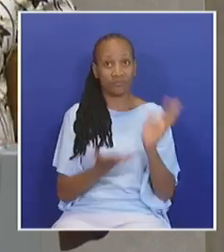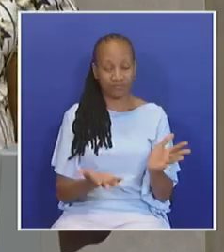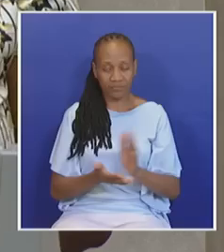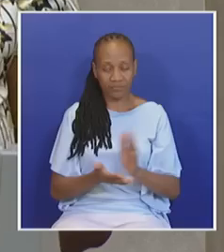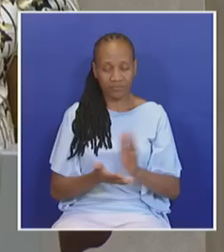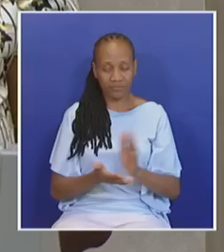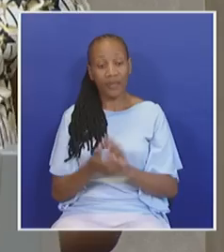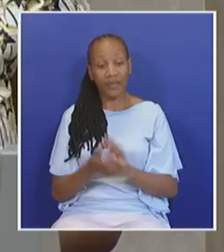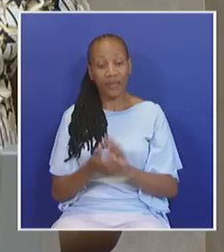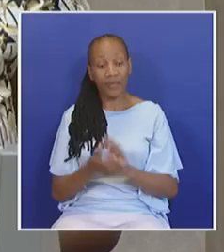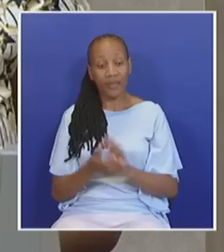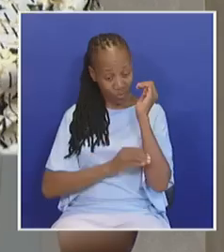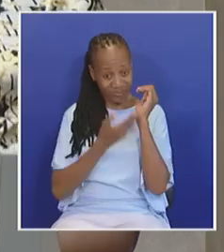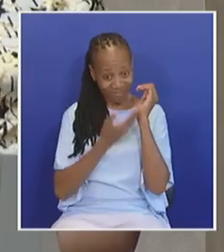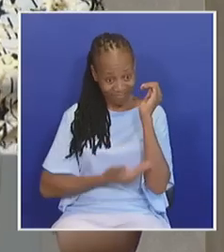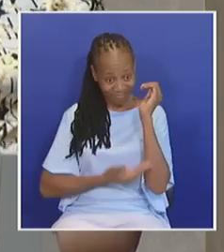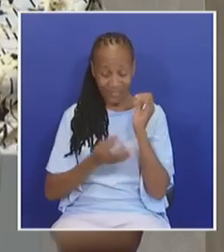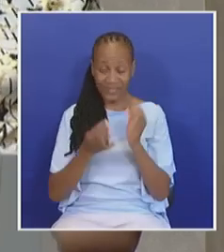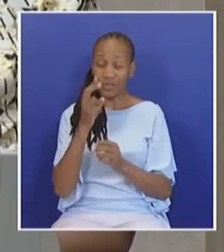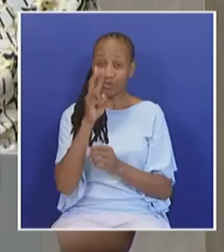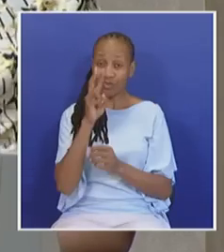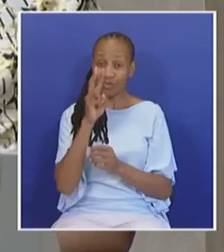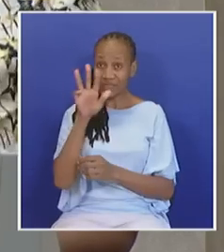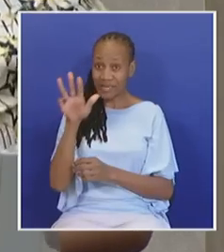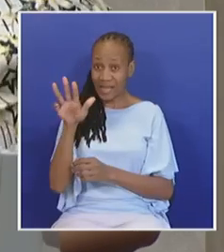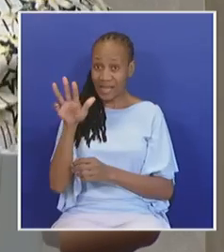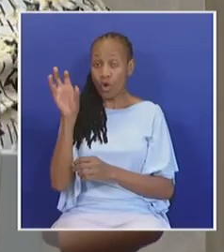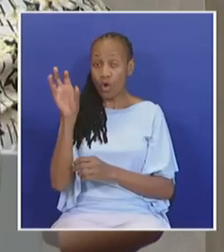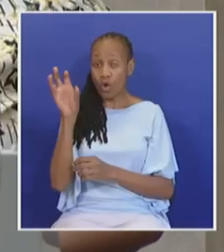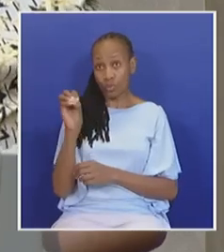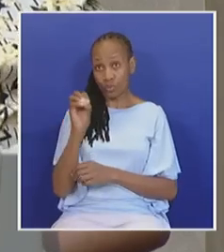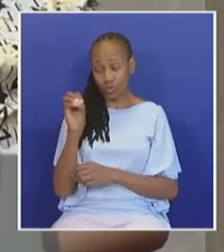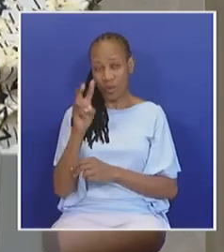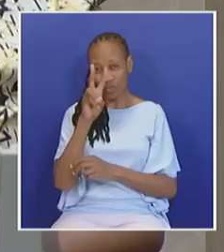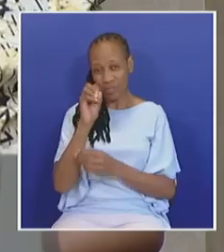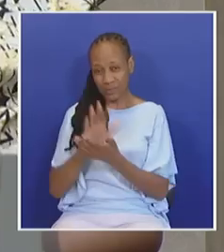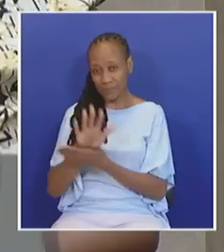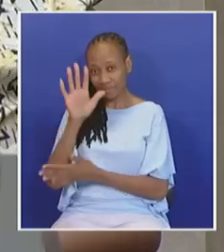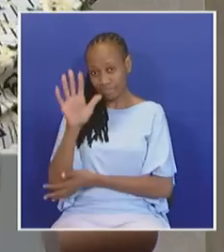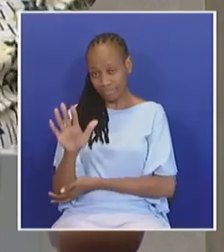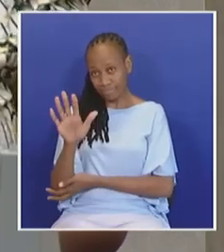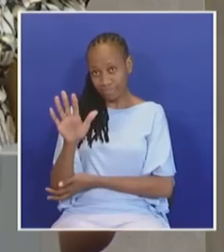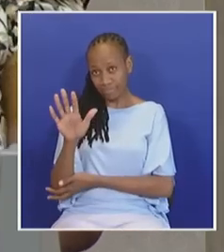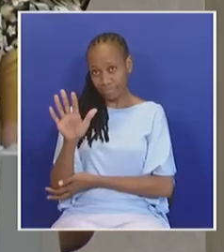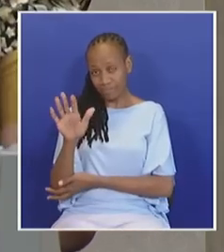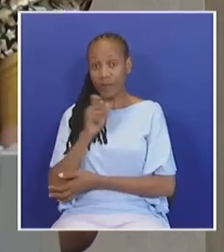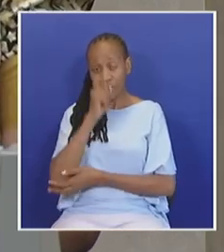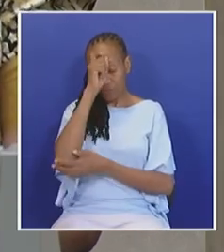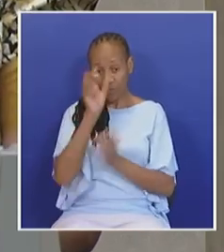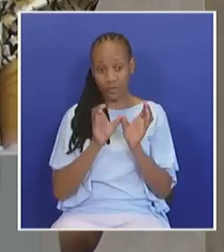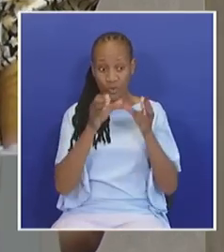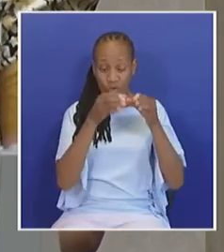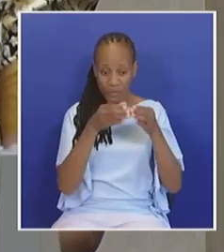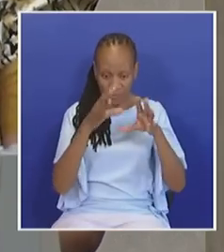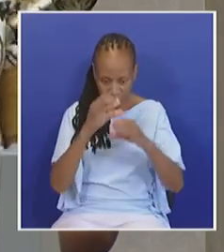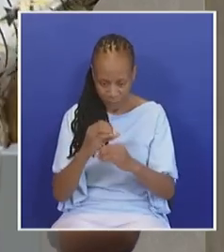the Constitution, on the 29th of October 2015, The Portfolio Committee on Home